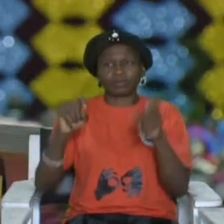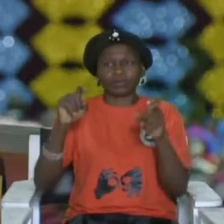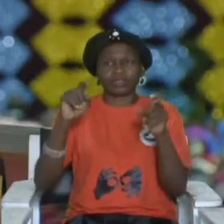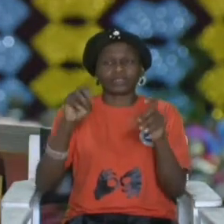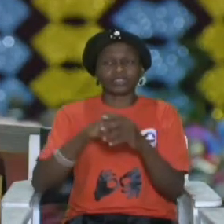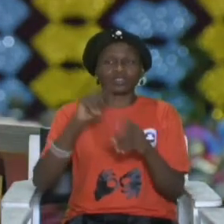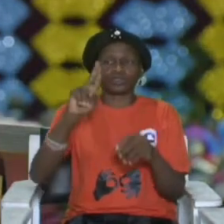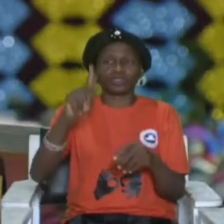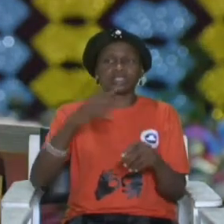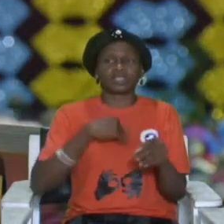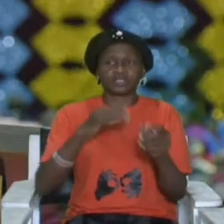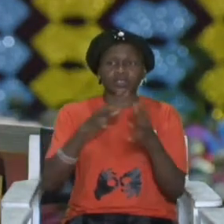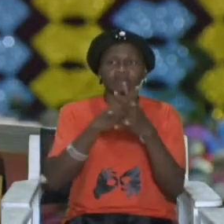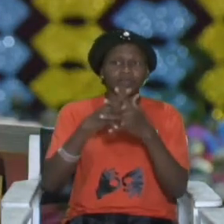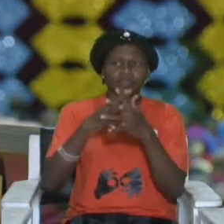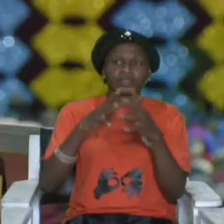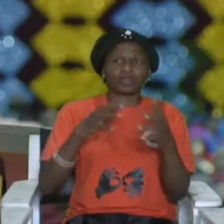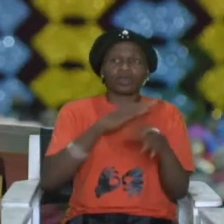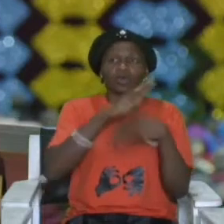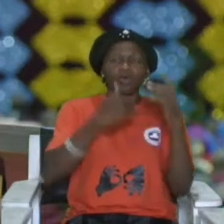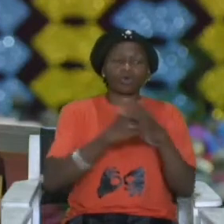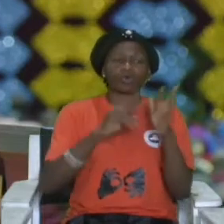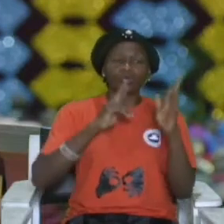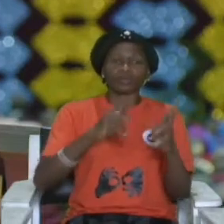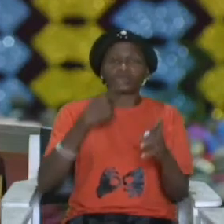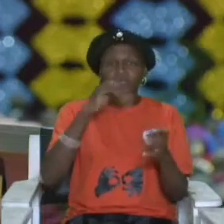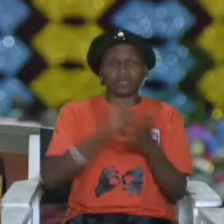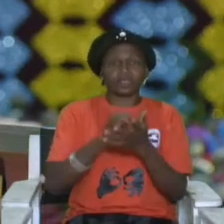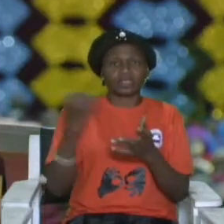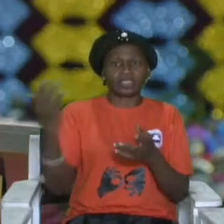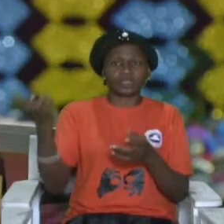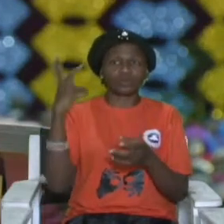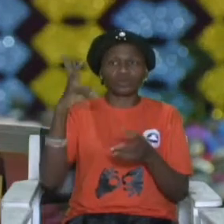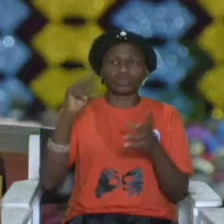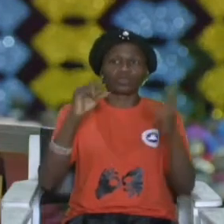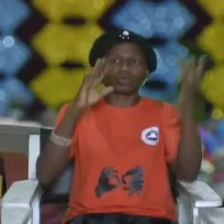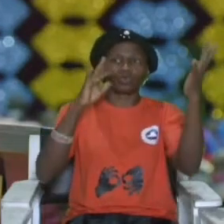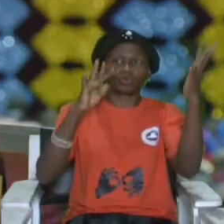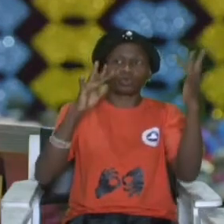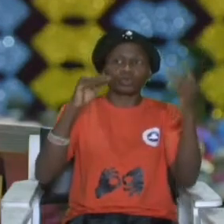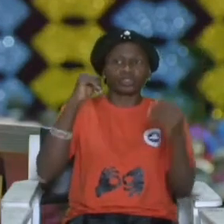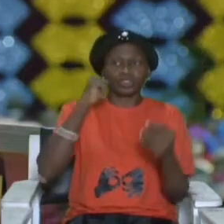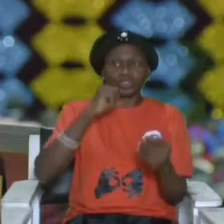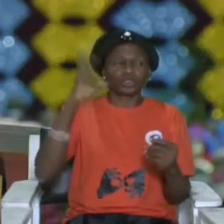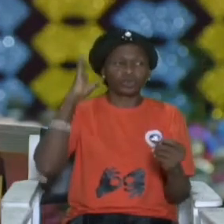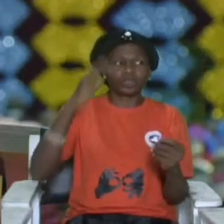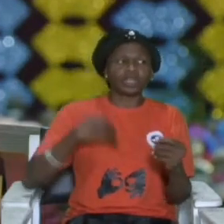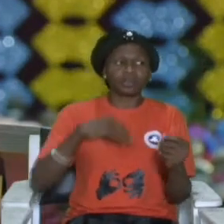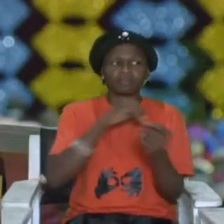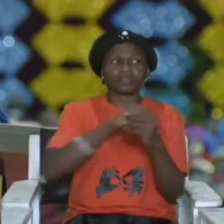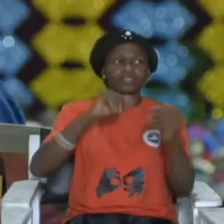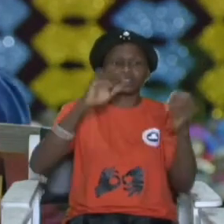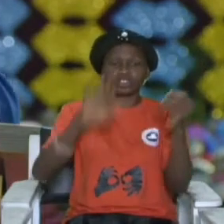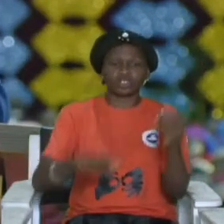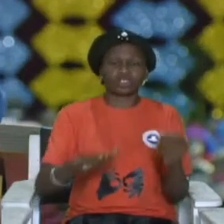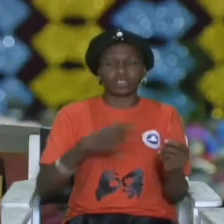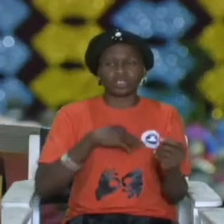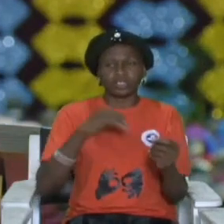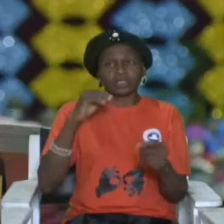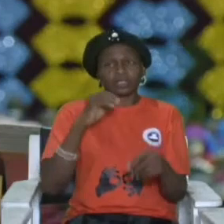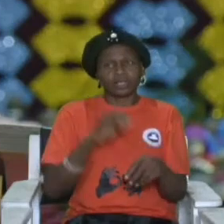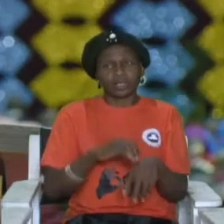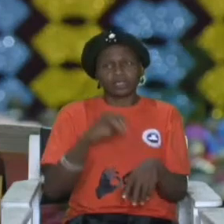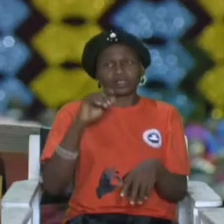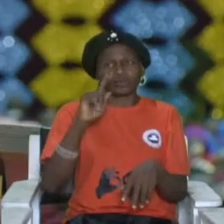the US. All reports said there was no hope she would have a child. At the 2015 Holy